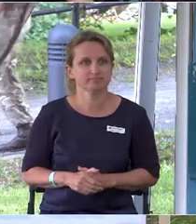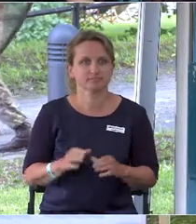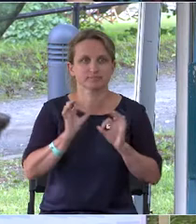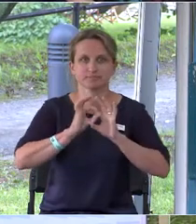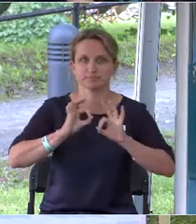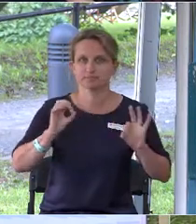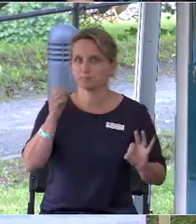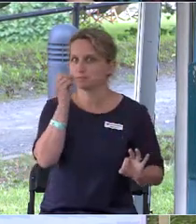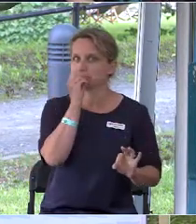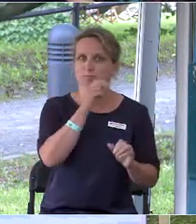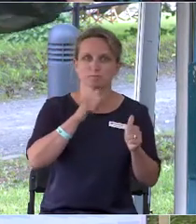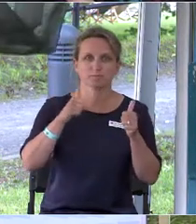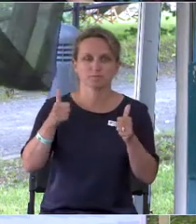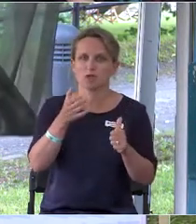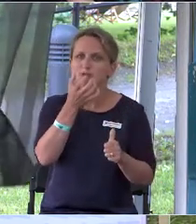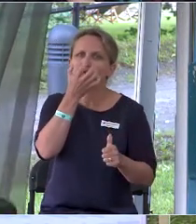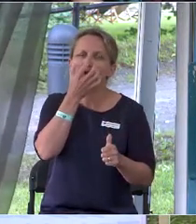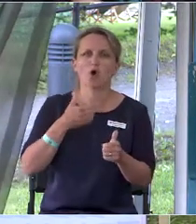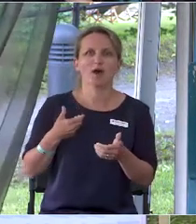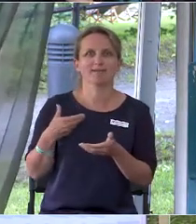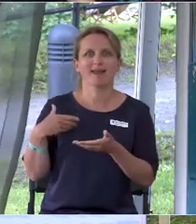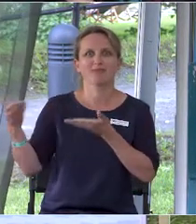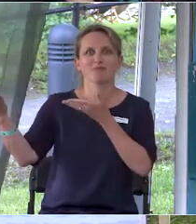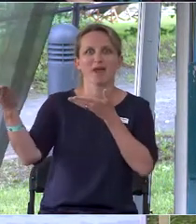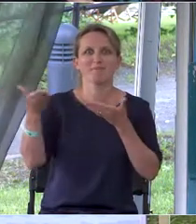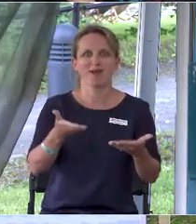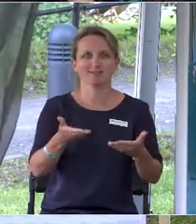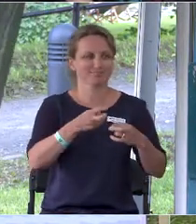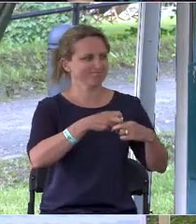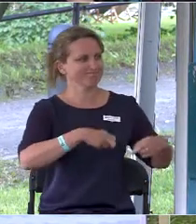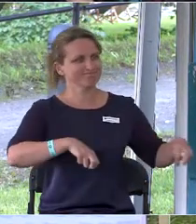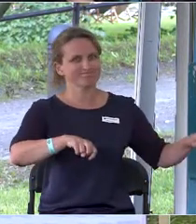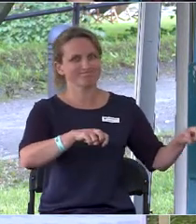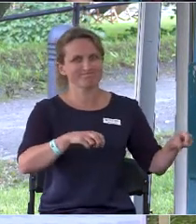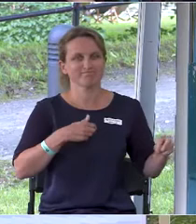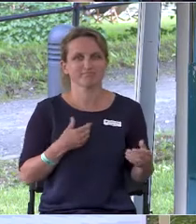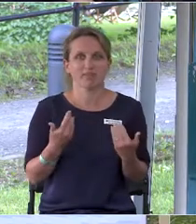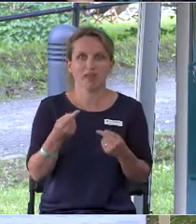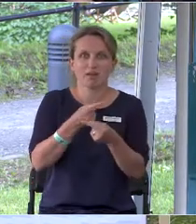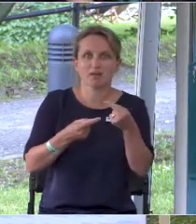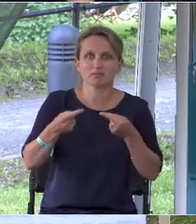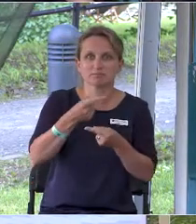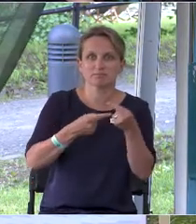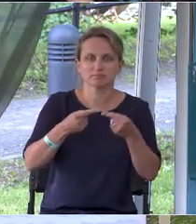super. Warmly welcome to this panel we are talking about today about